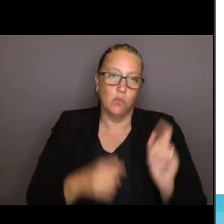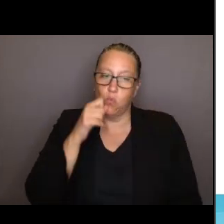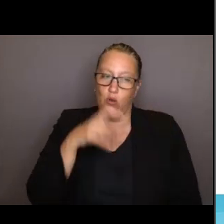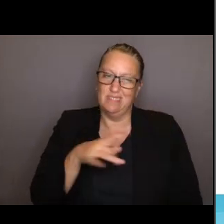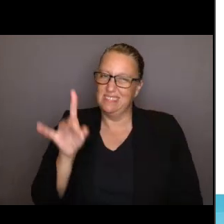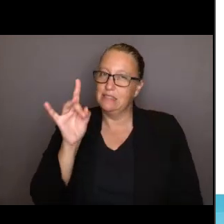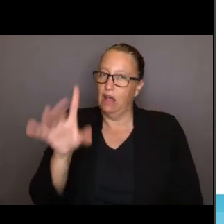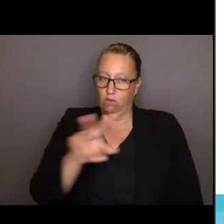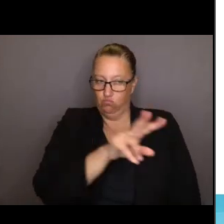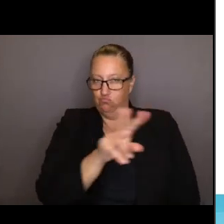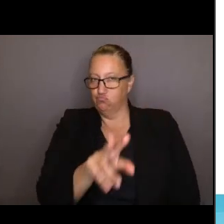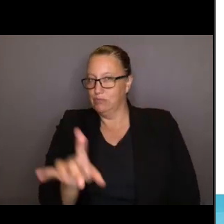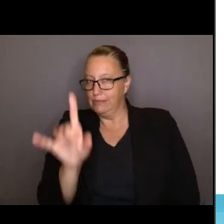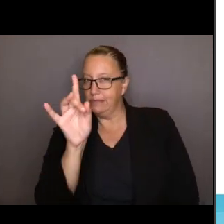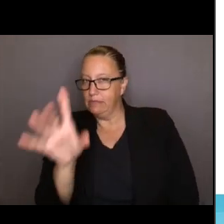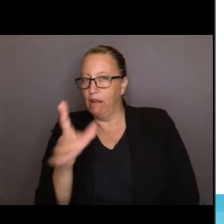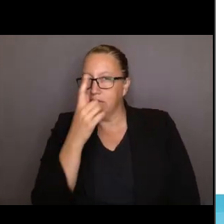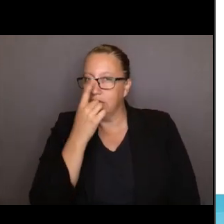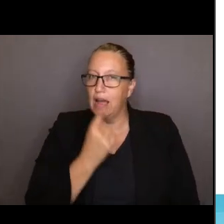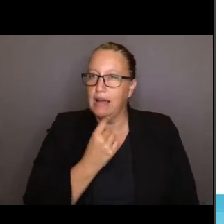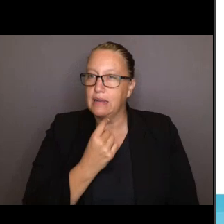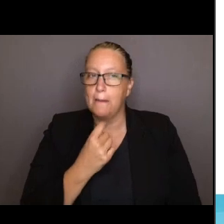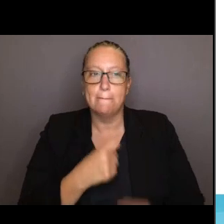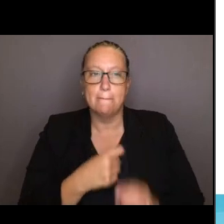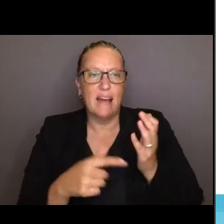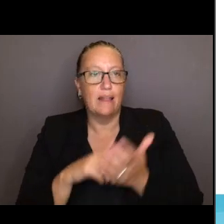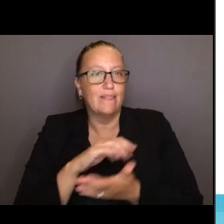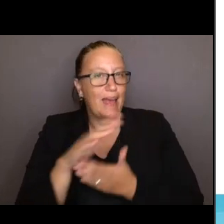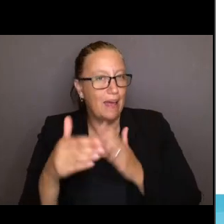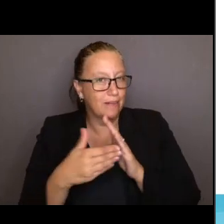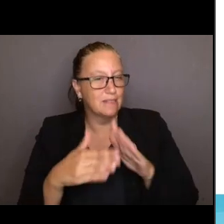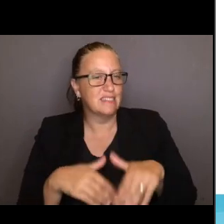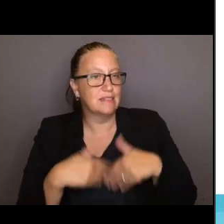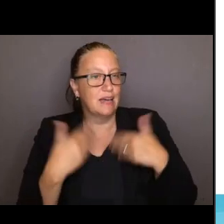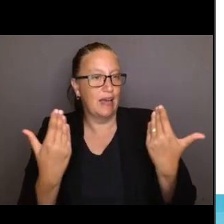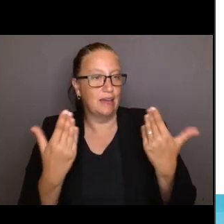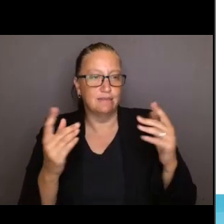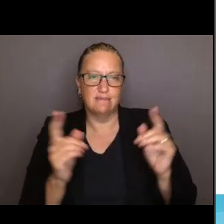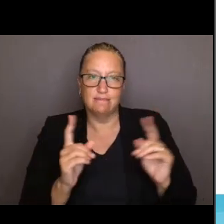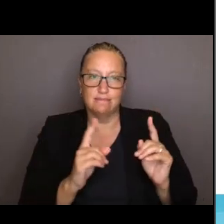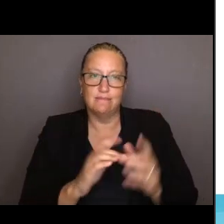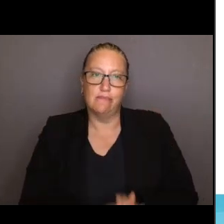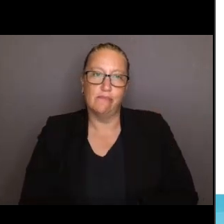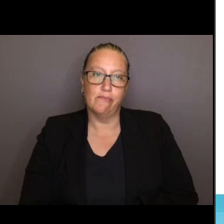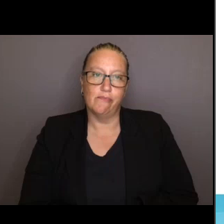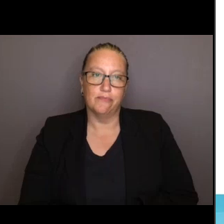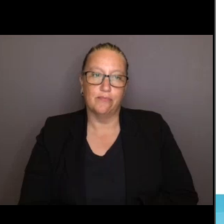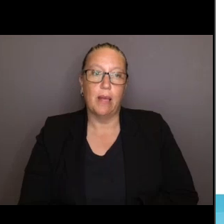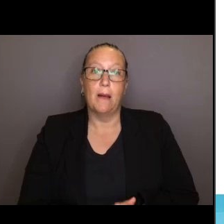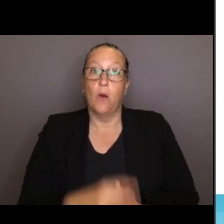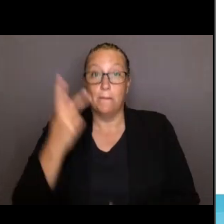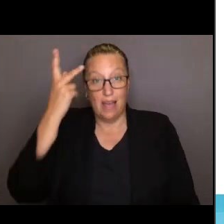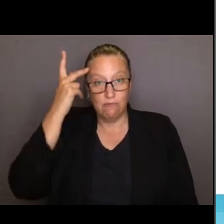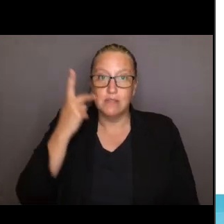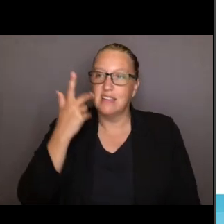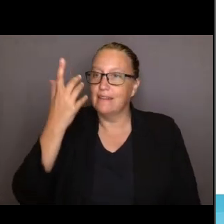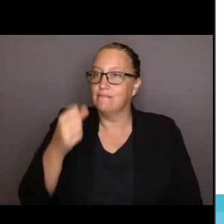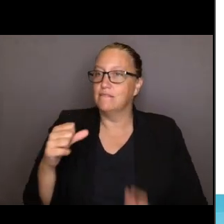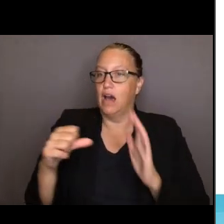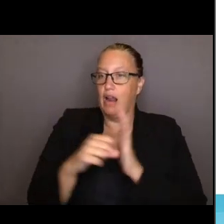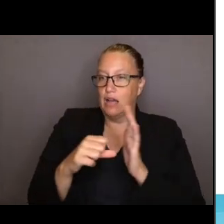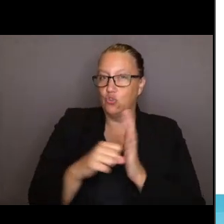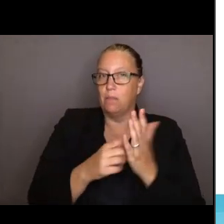capable of doing that. But ultimately, at the end of the day, a parent has a financial obligation to